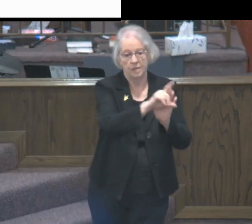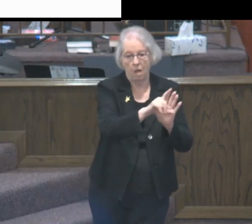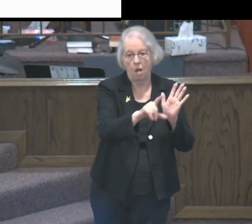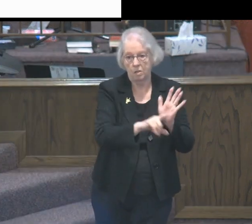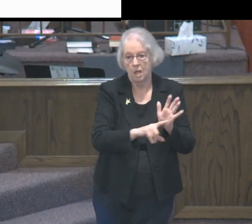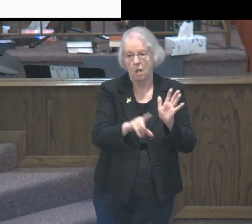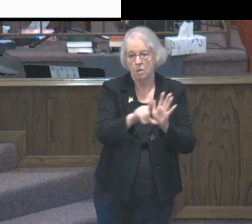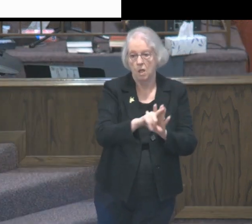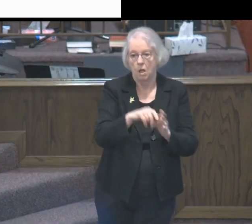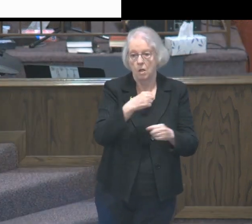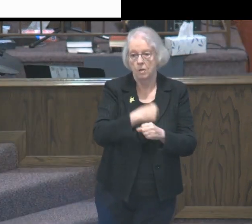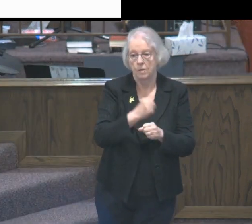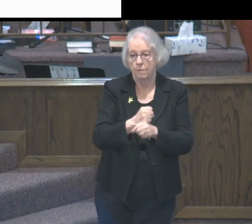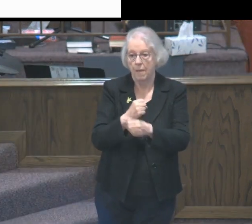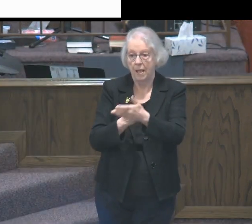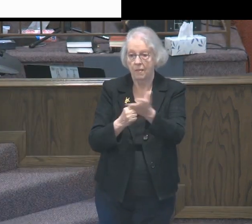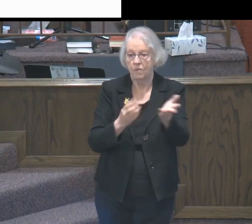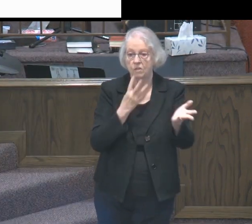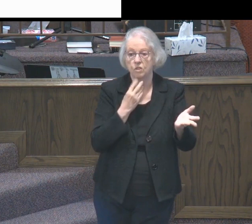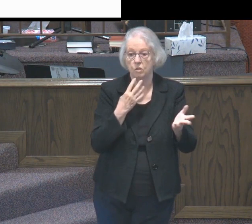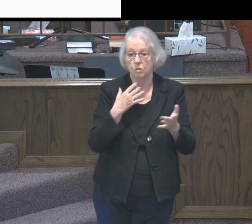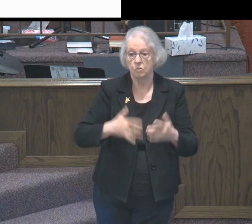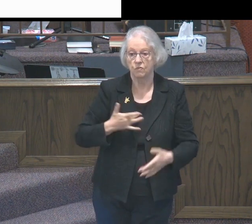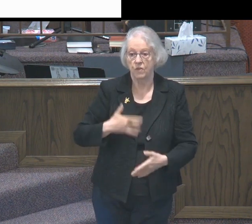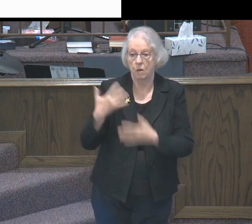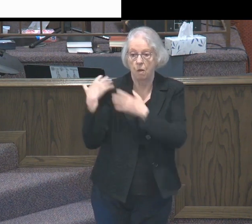no effect by your tradition.